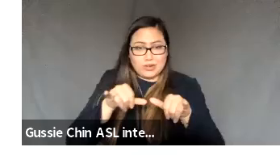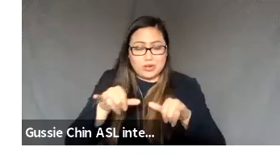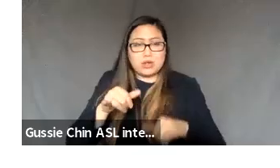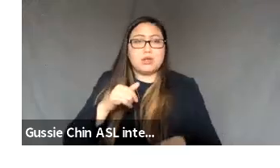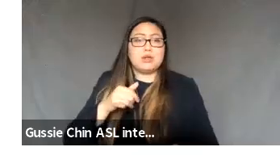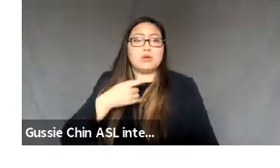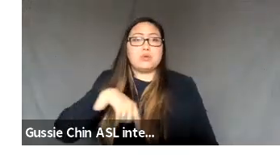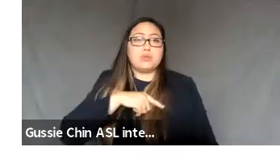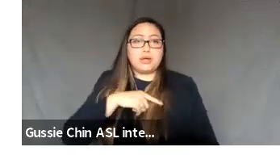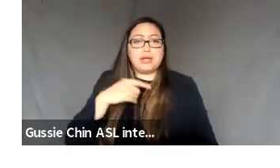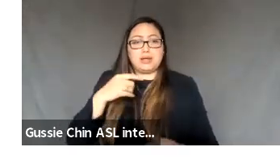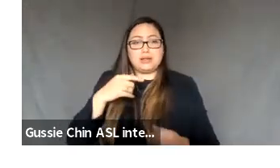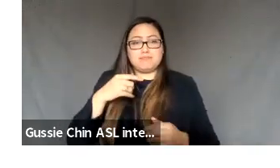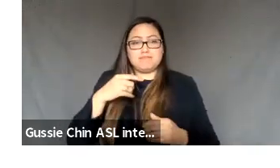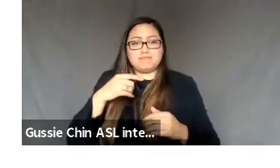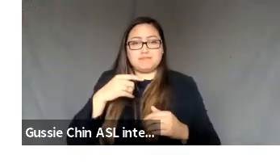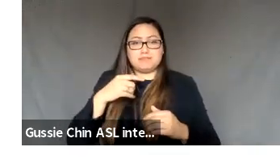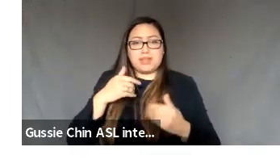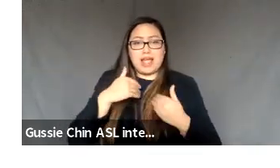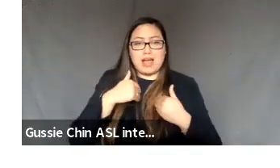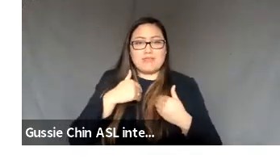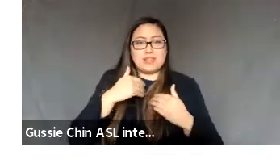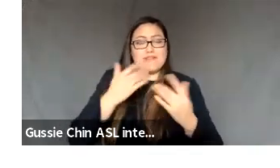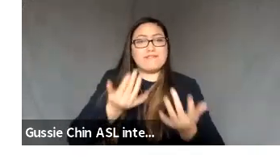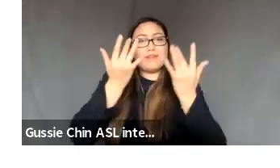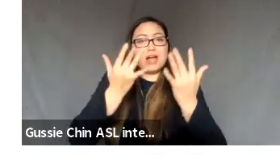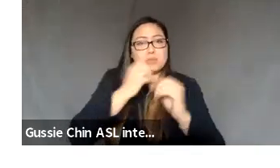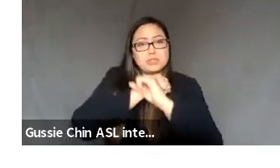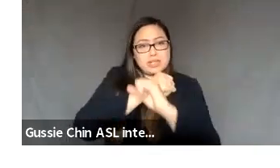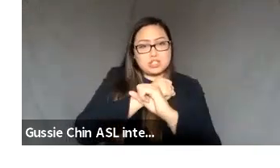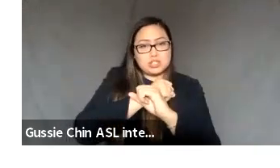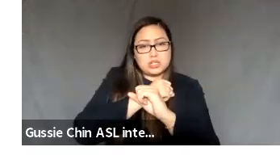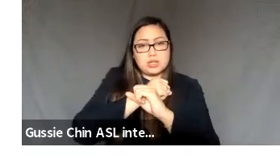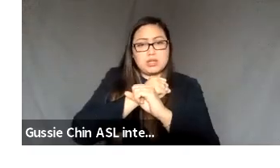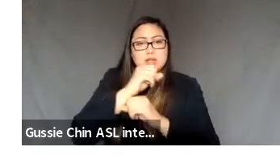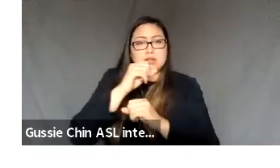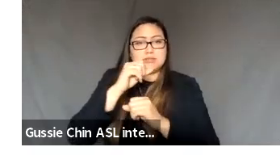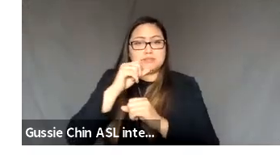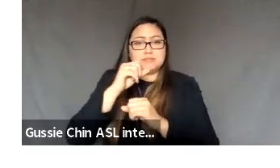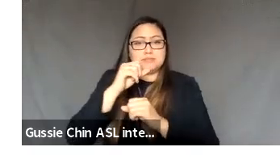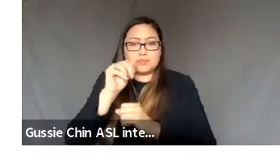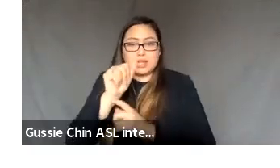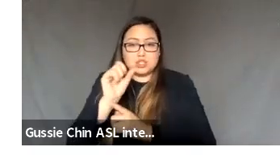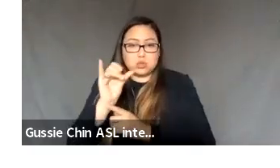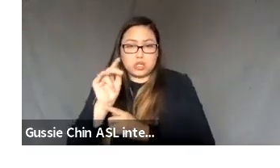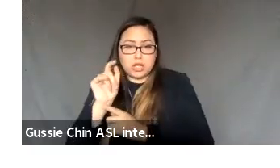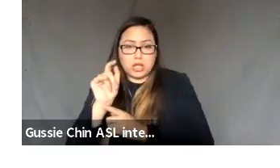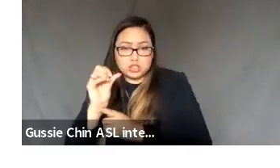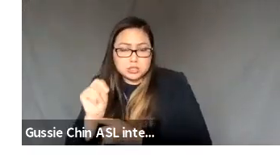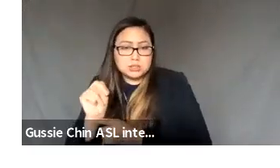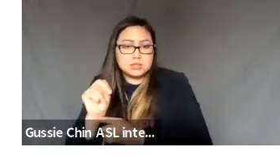Fire Protection Agency, I'm sorry, Association, and we've given their website on this slide. We referenced